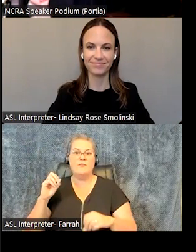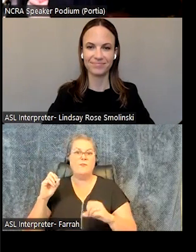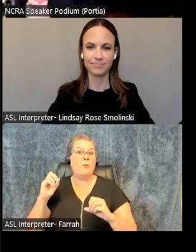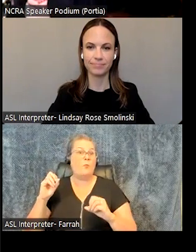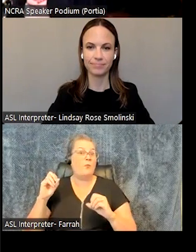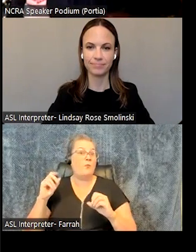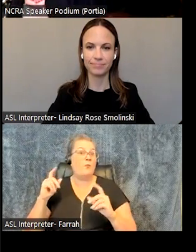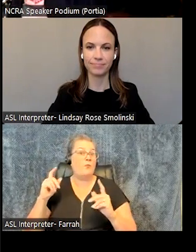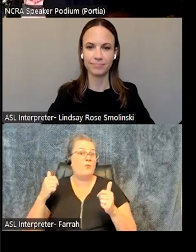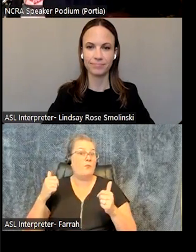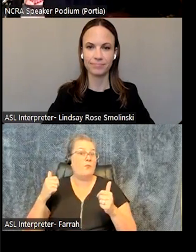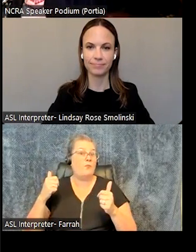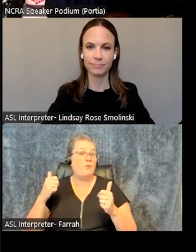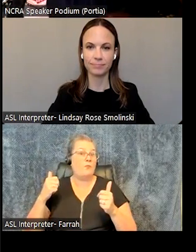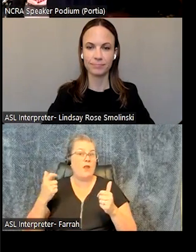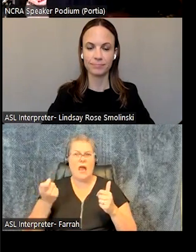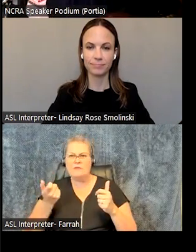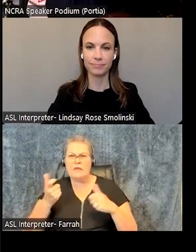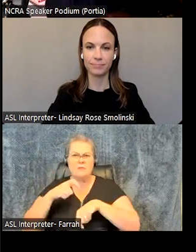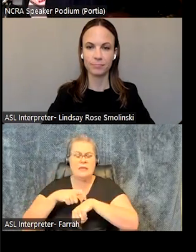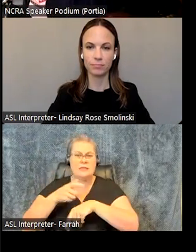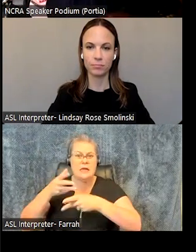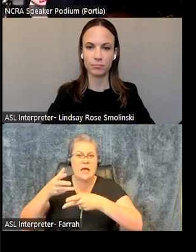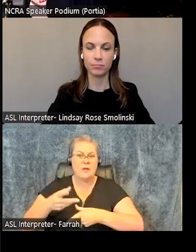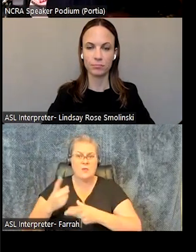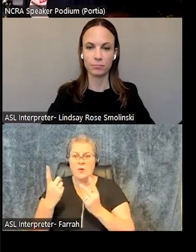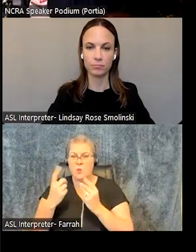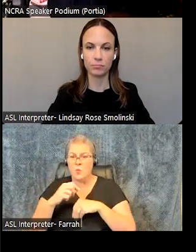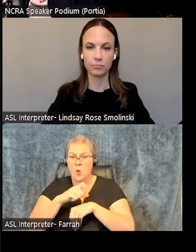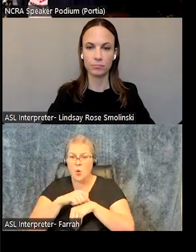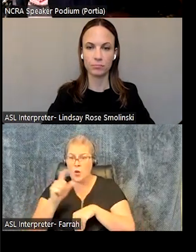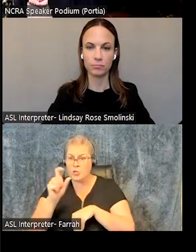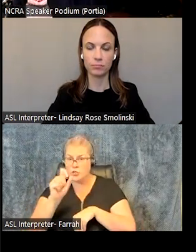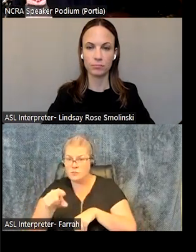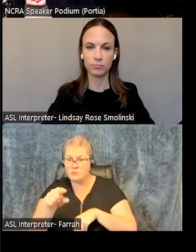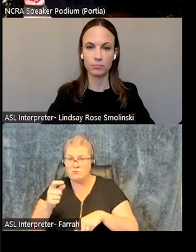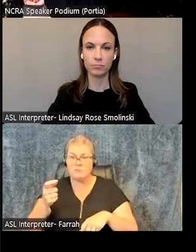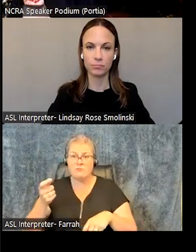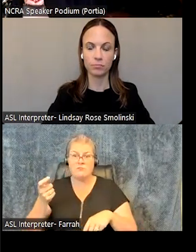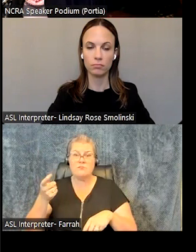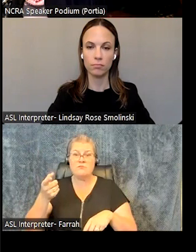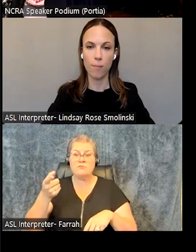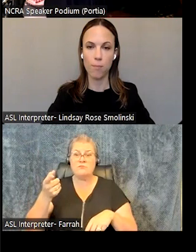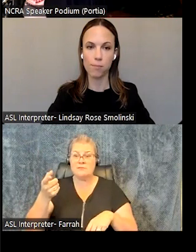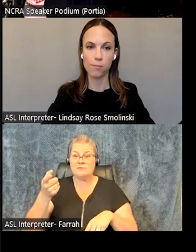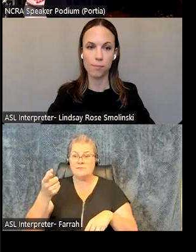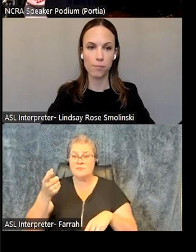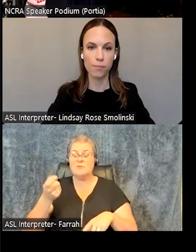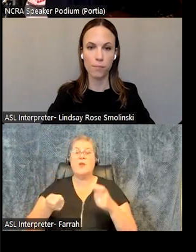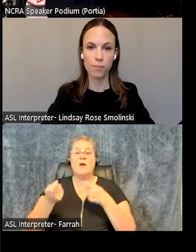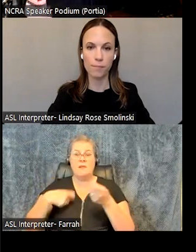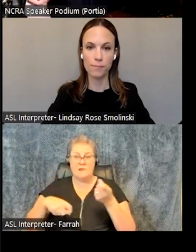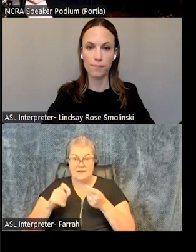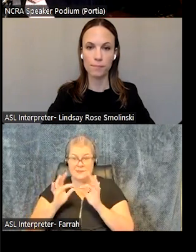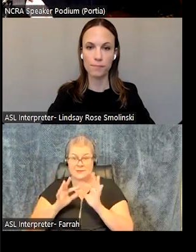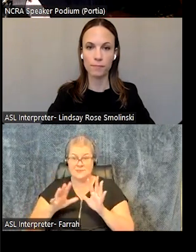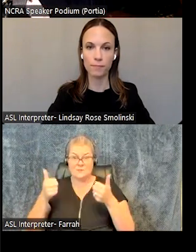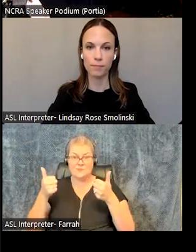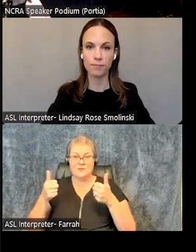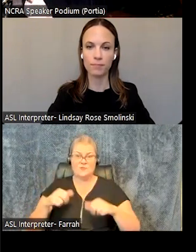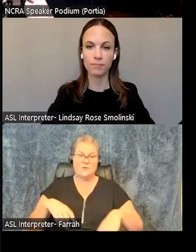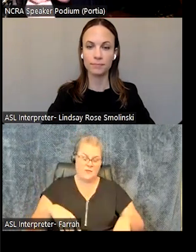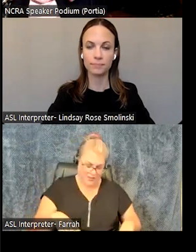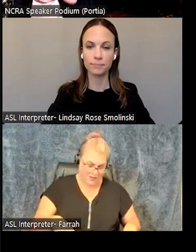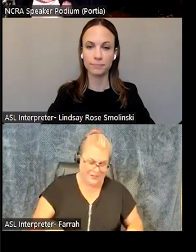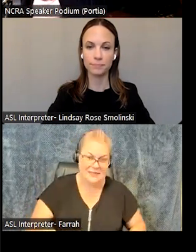Great. And we have a little bit of time. Is there one more question that we'd like to answer? Anything? Oh, how about way in the back?